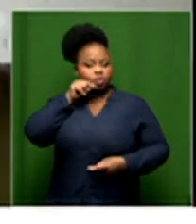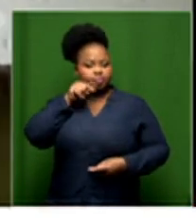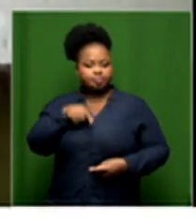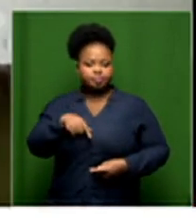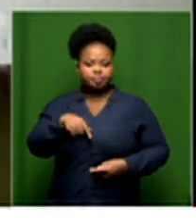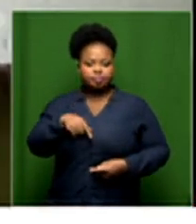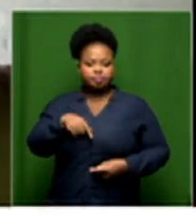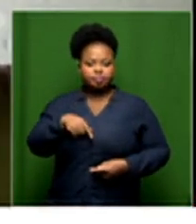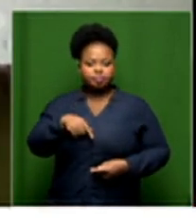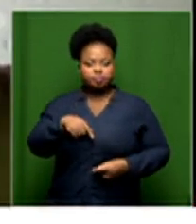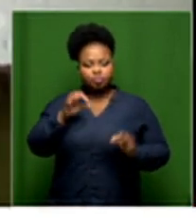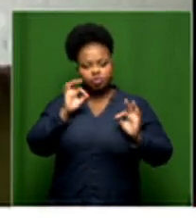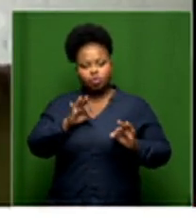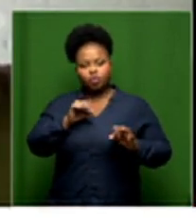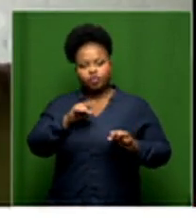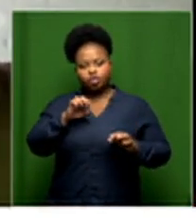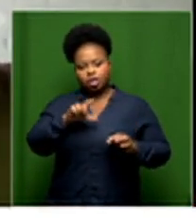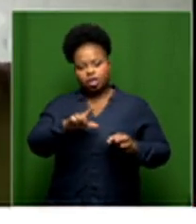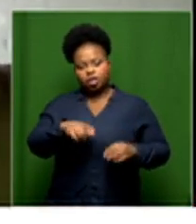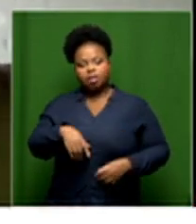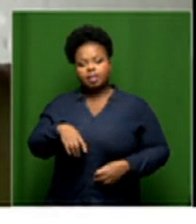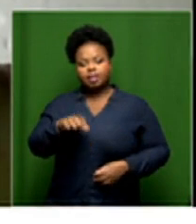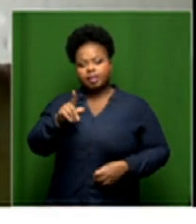is official Kayton.